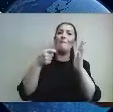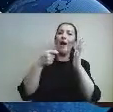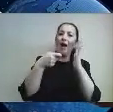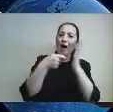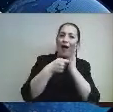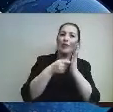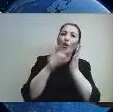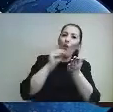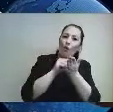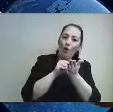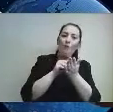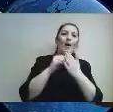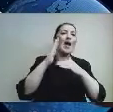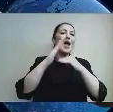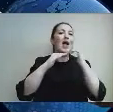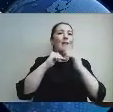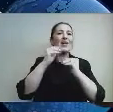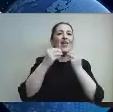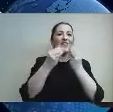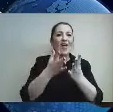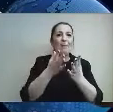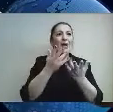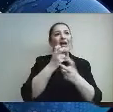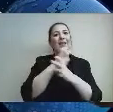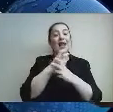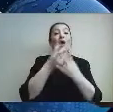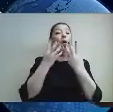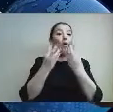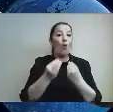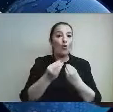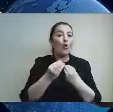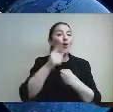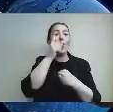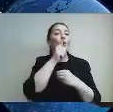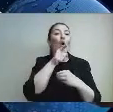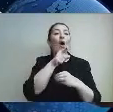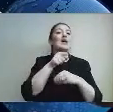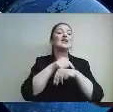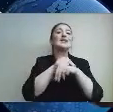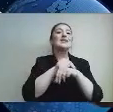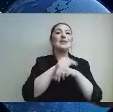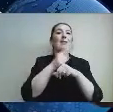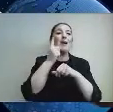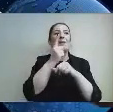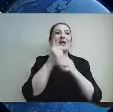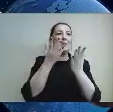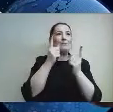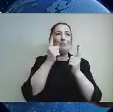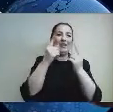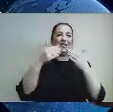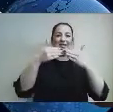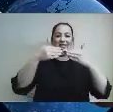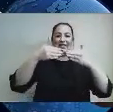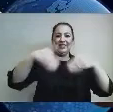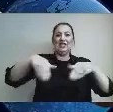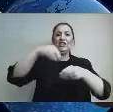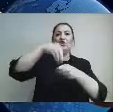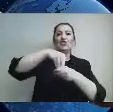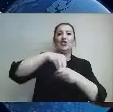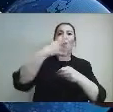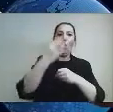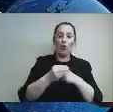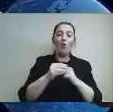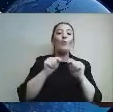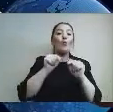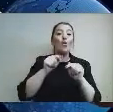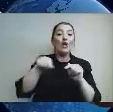Because you sort of limit it to a pattern. When we listen to our colleagues here, you